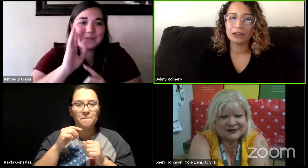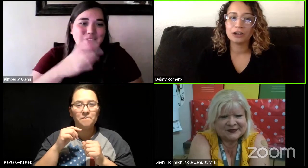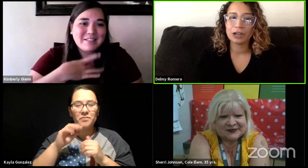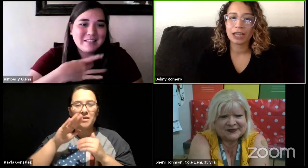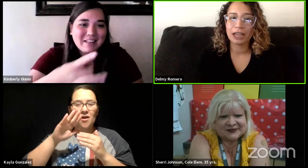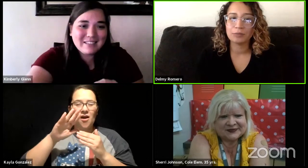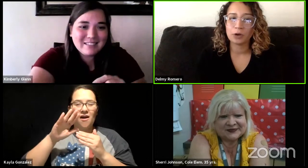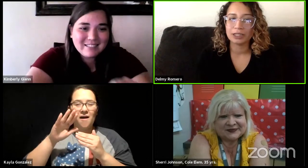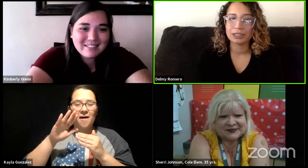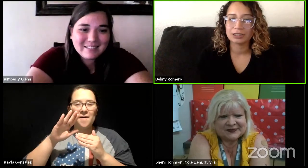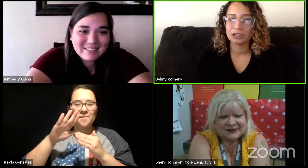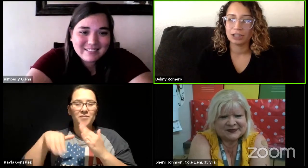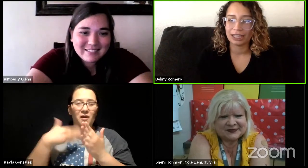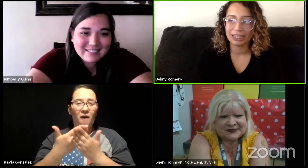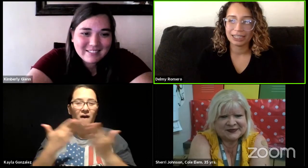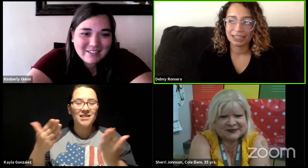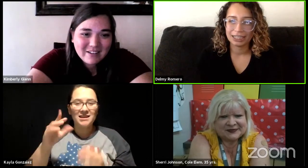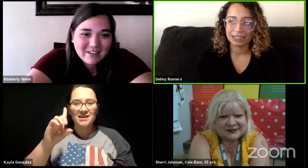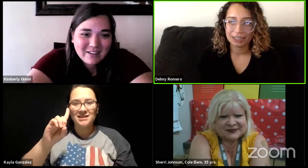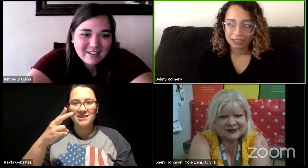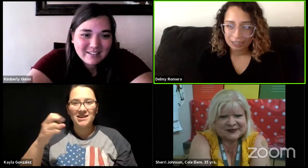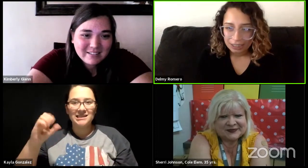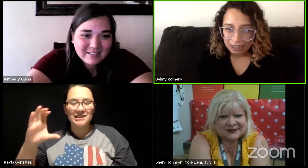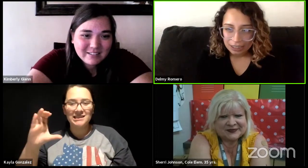Which category and points do you like?